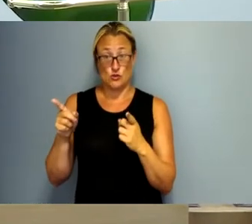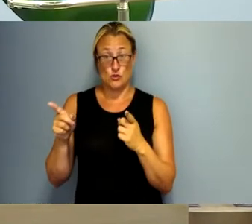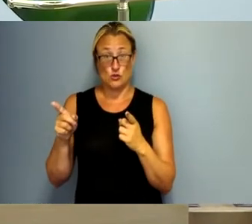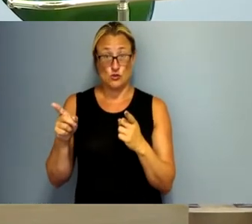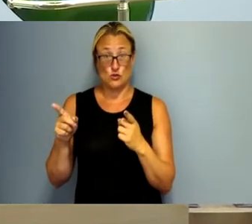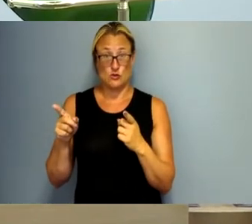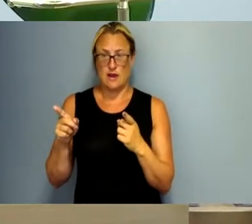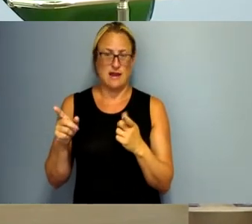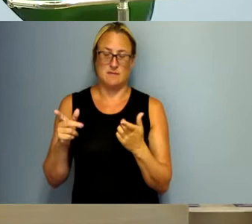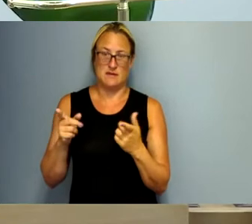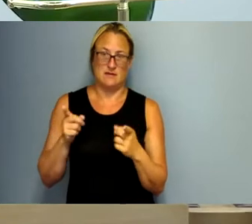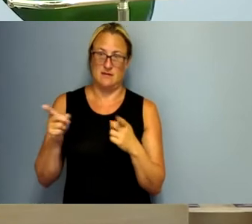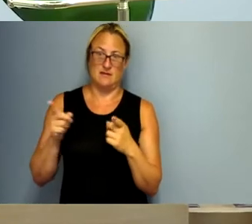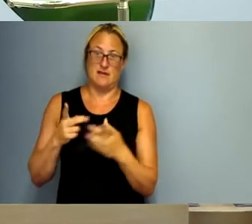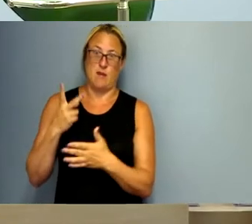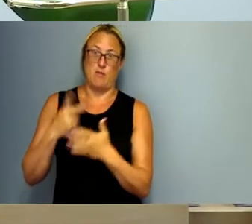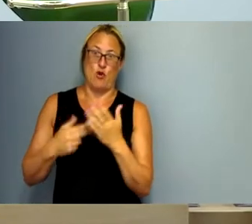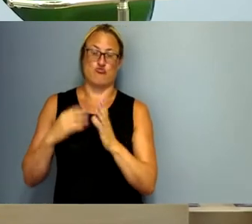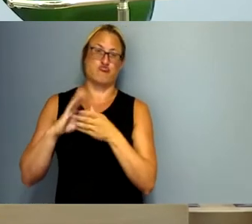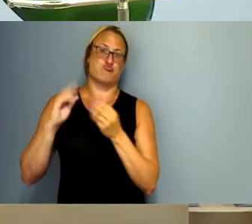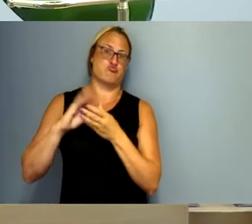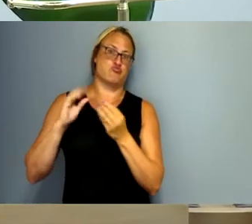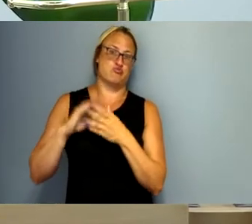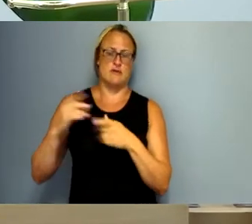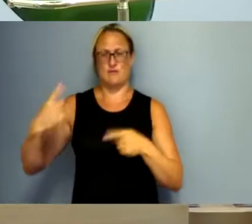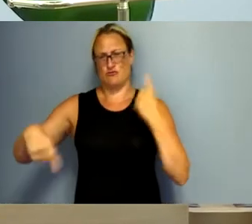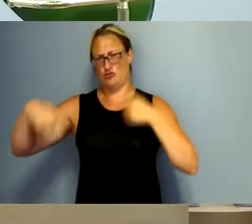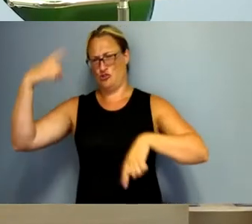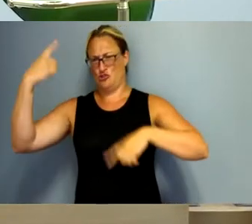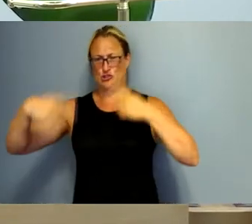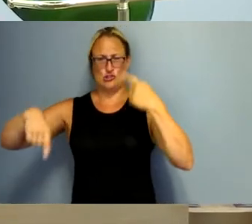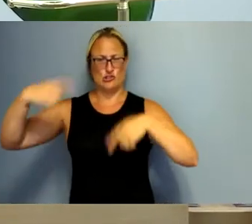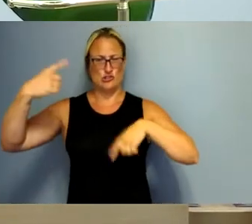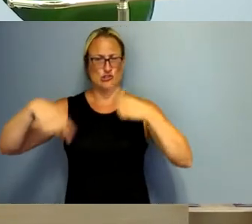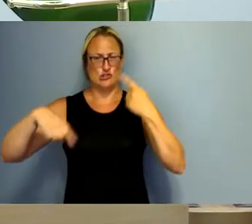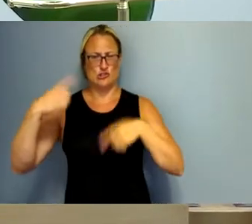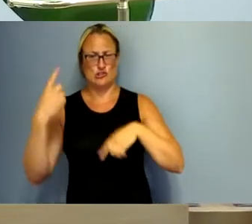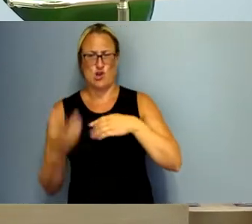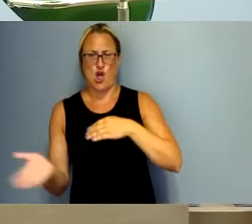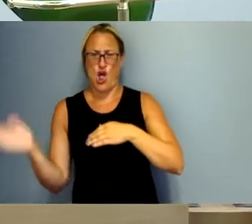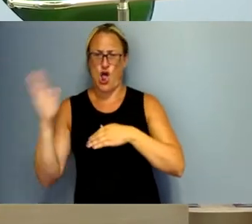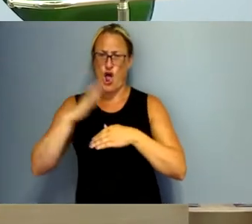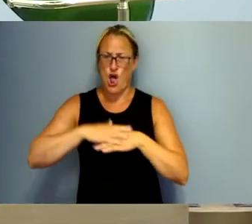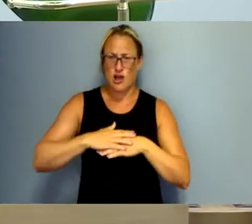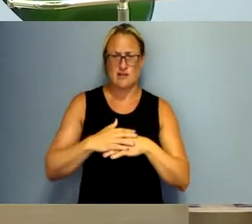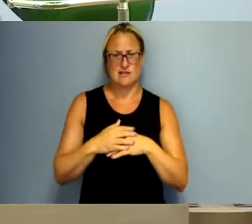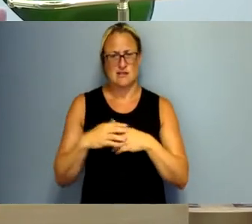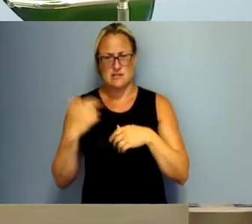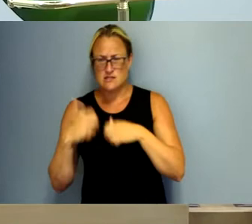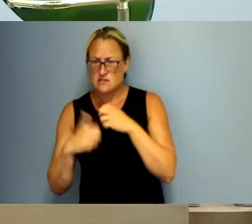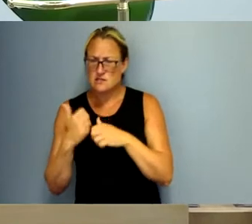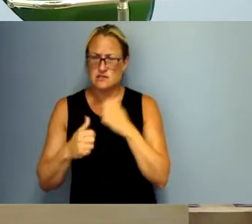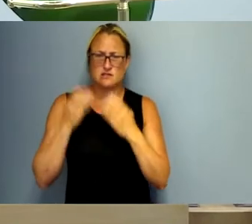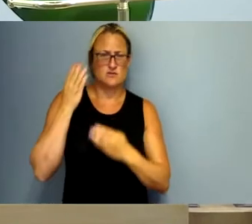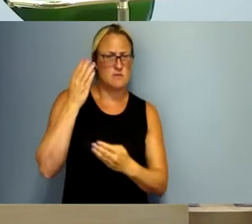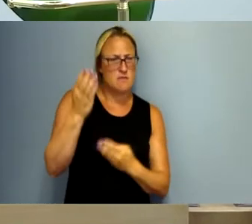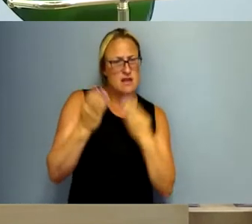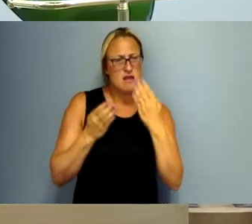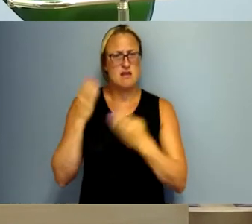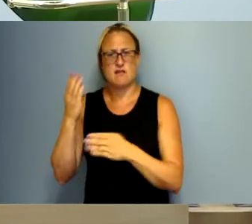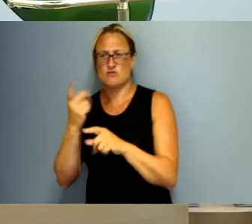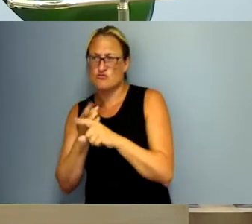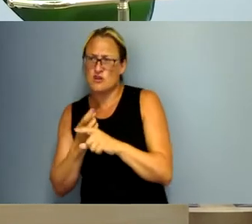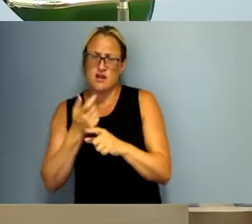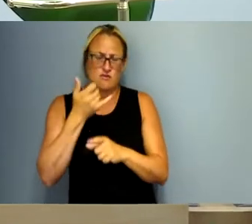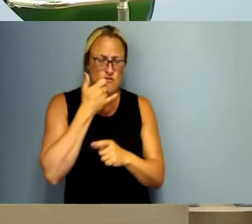stories they both told, they would fight during the day on issues and bills and what was right and what was